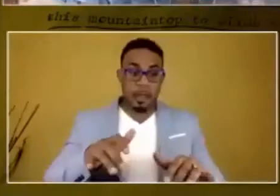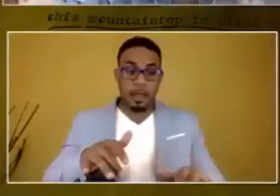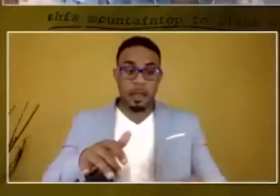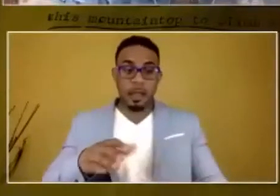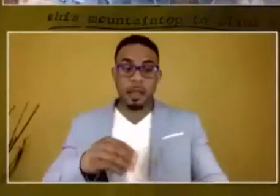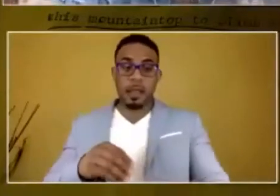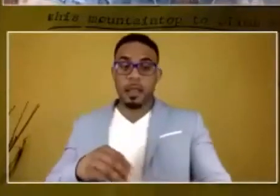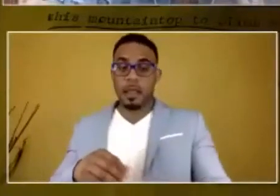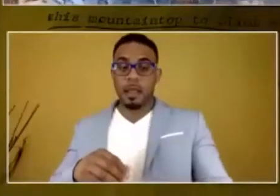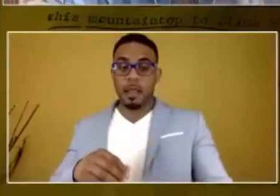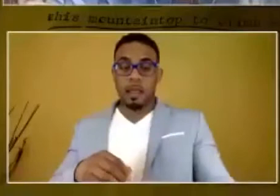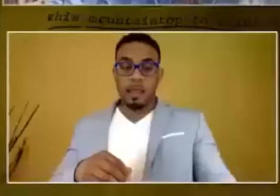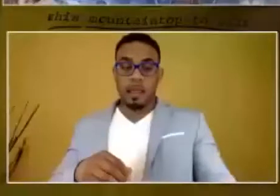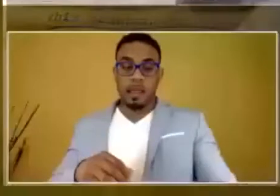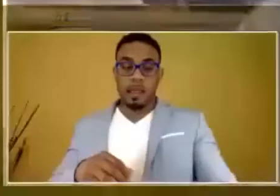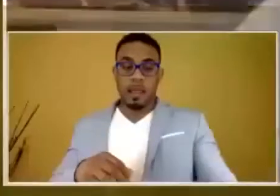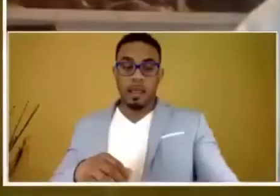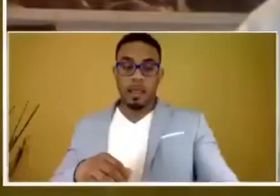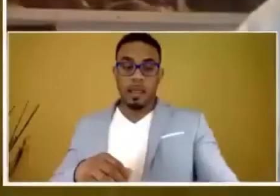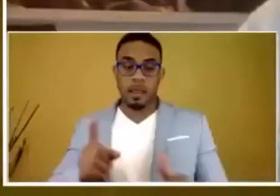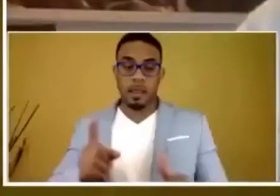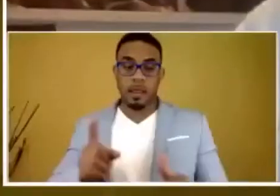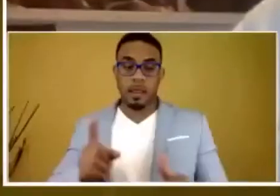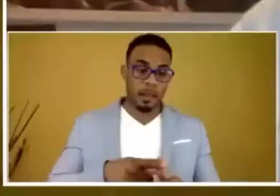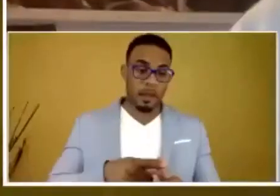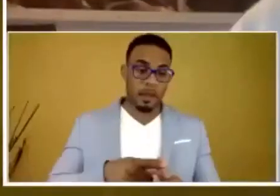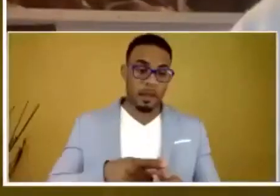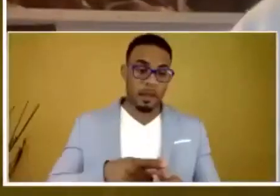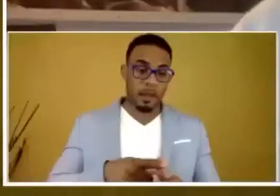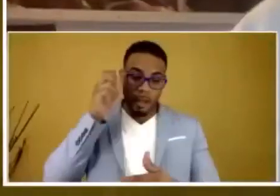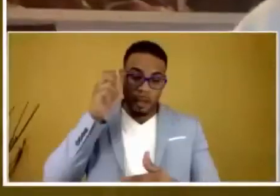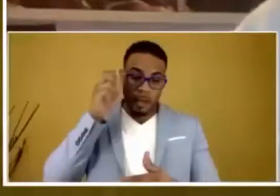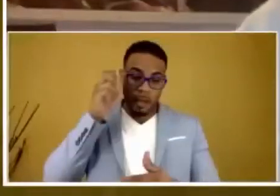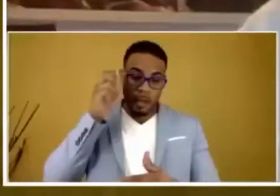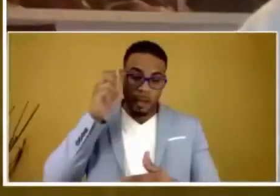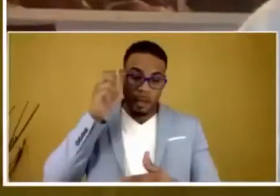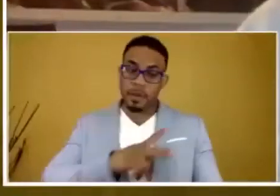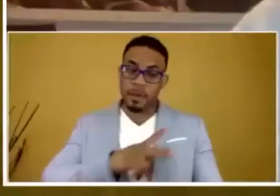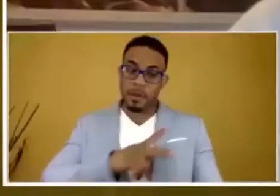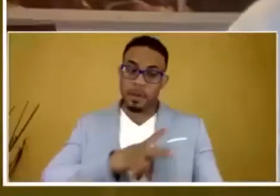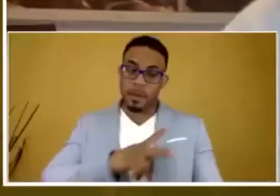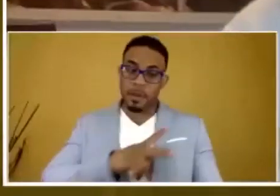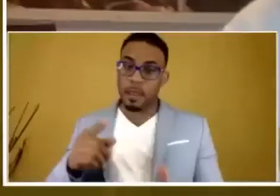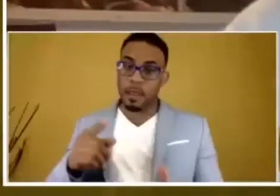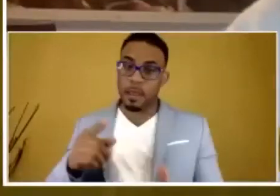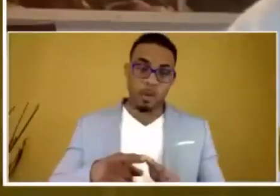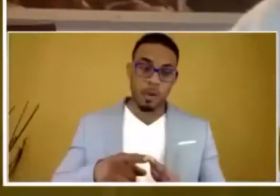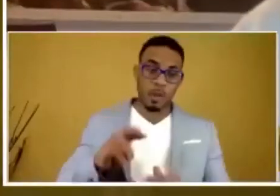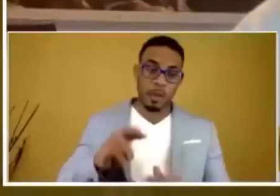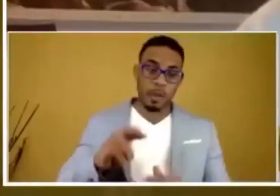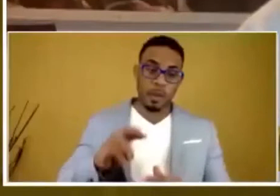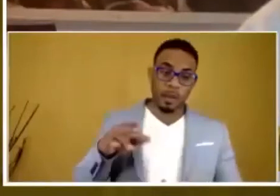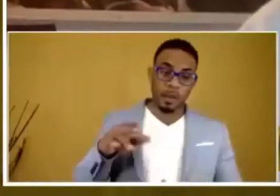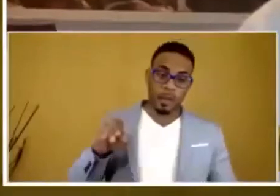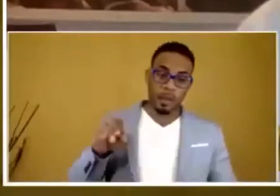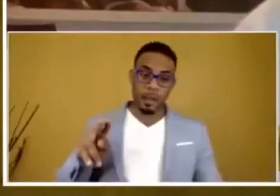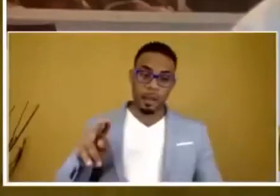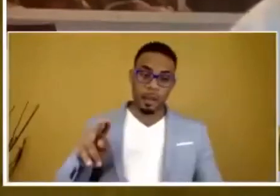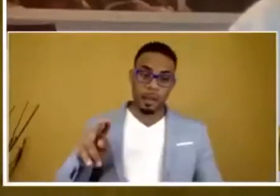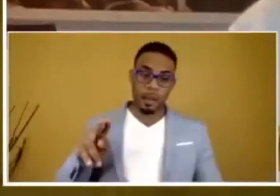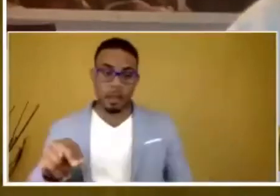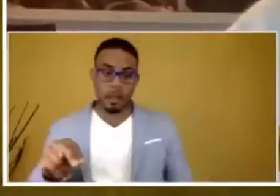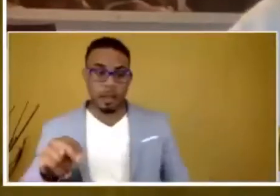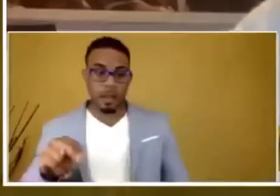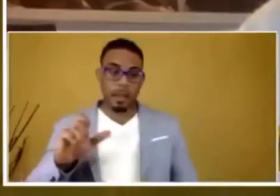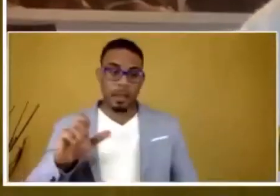And first of all, just having listened to Reverend King and to Mahalia Jackson, perhaps just to say